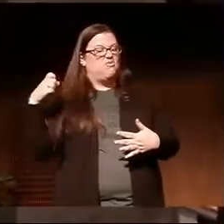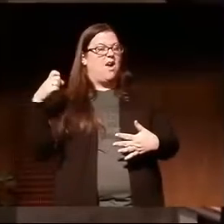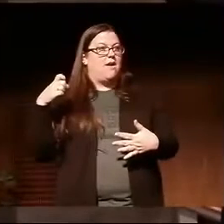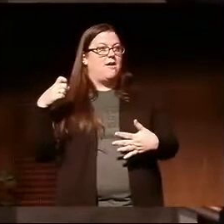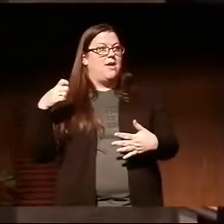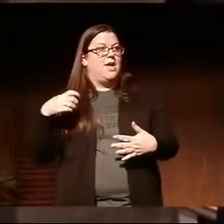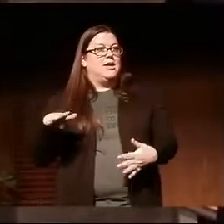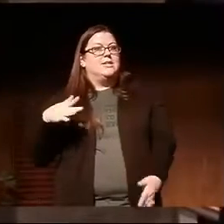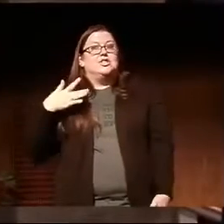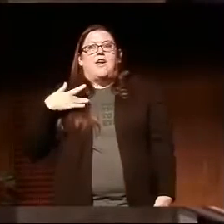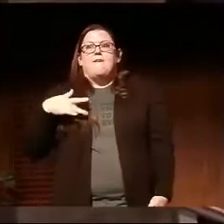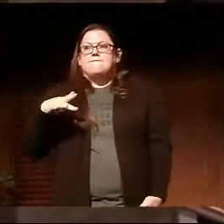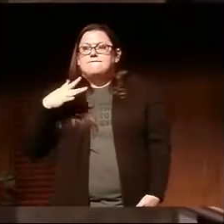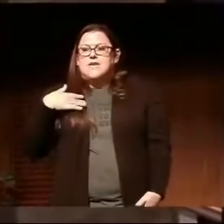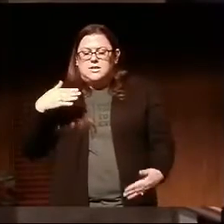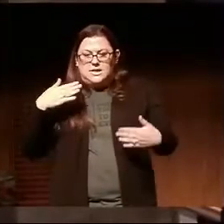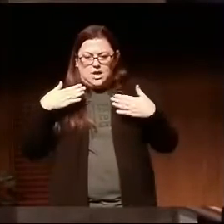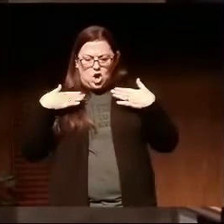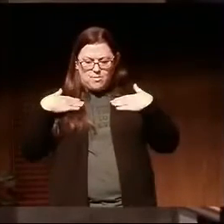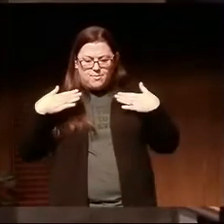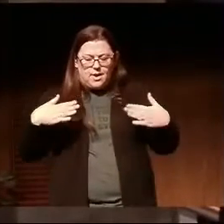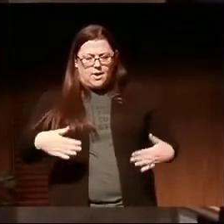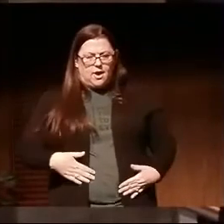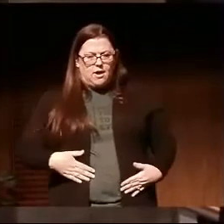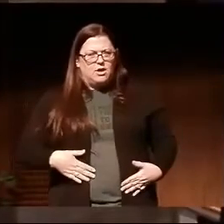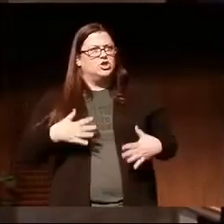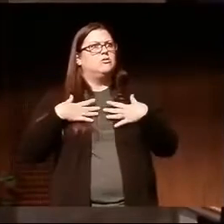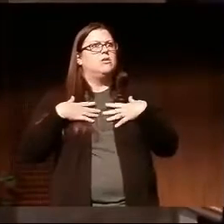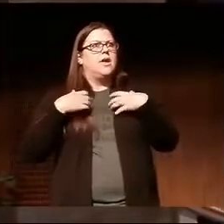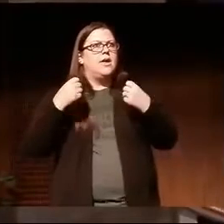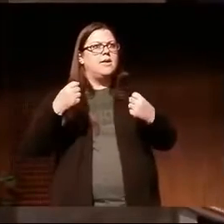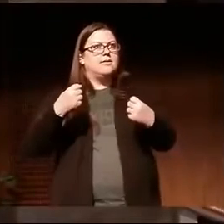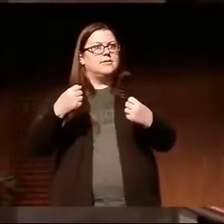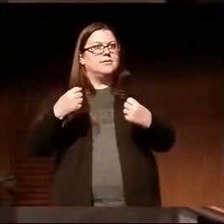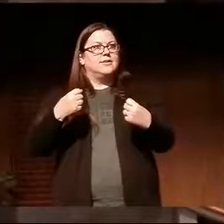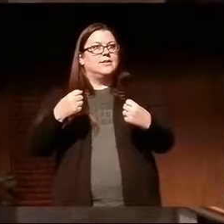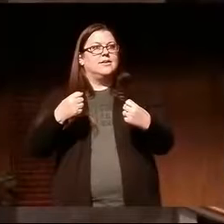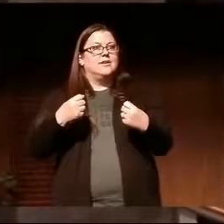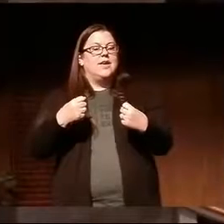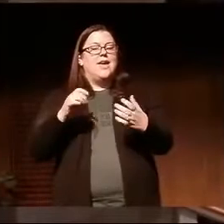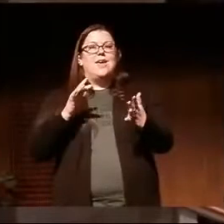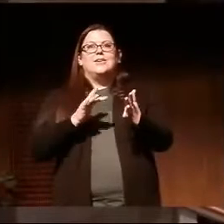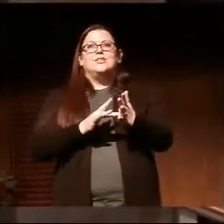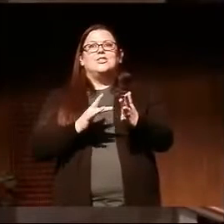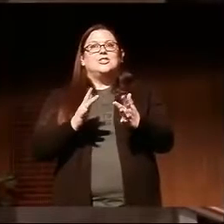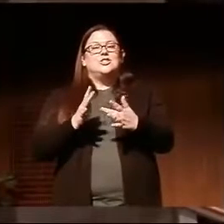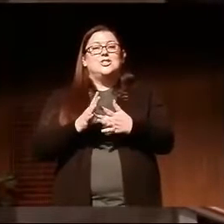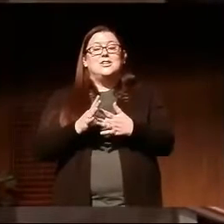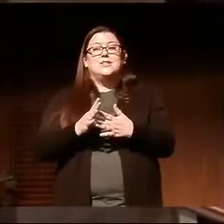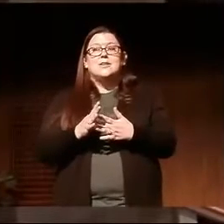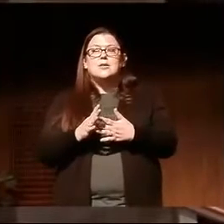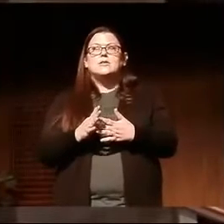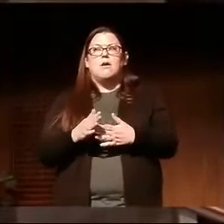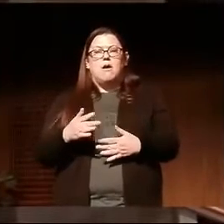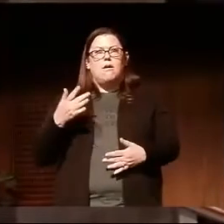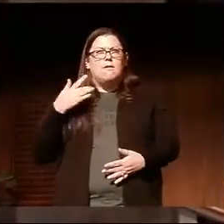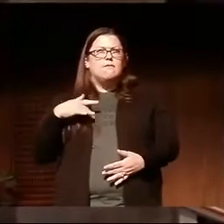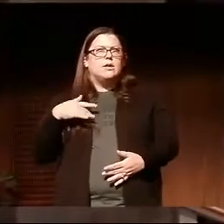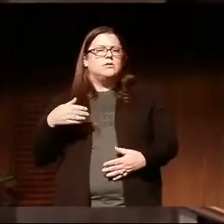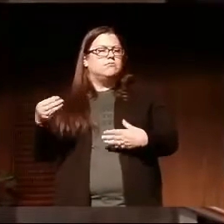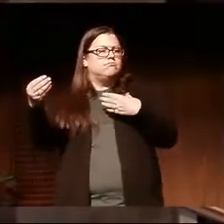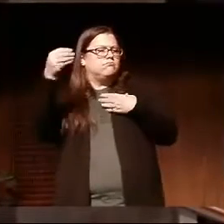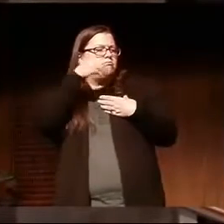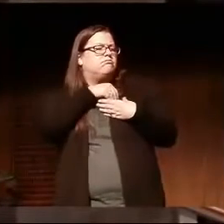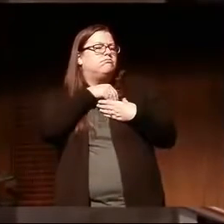felt in her body that she was healed of her disease. And Jesus, perceiving in himself that